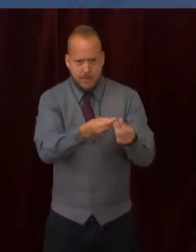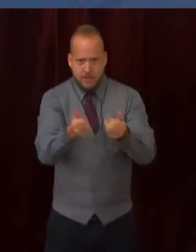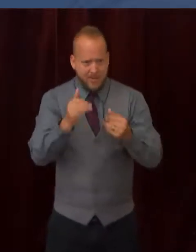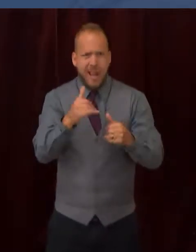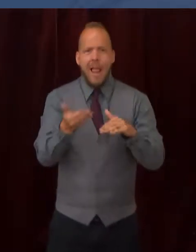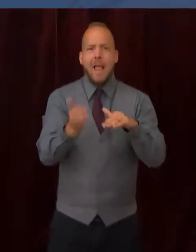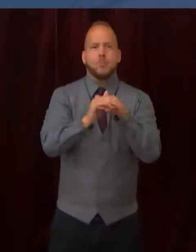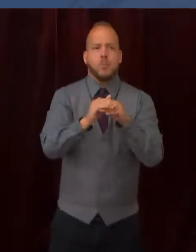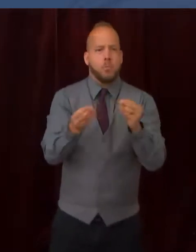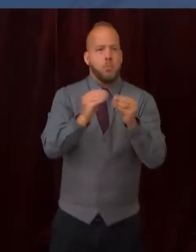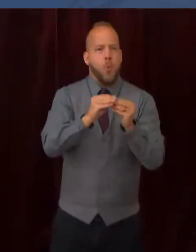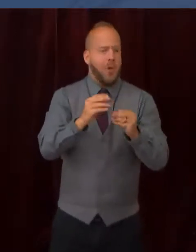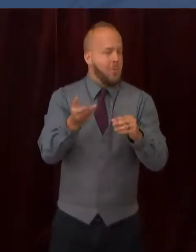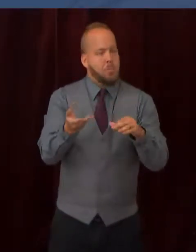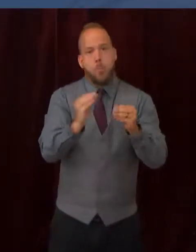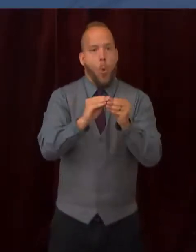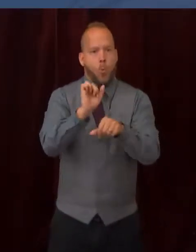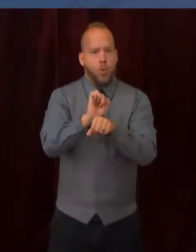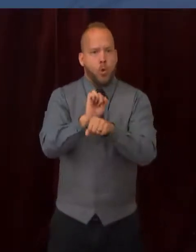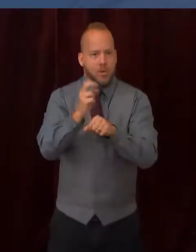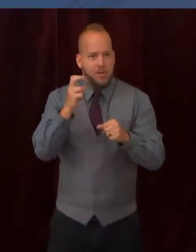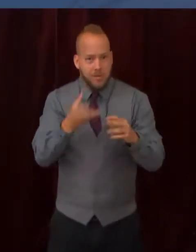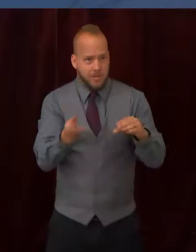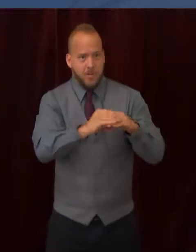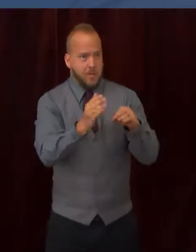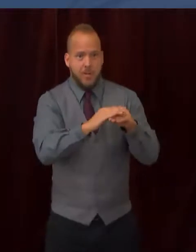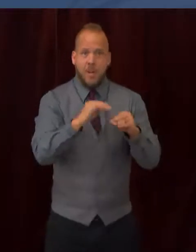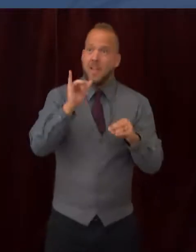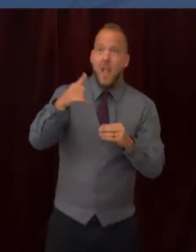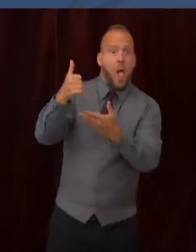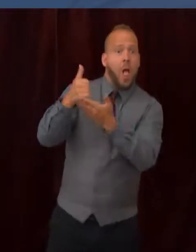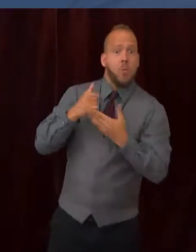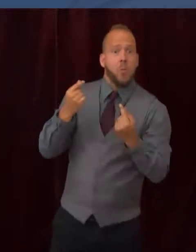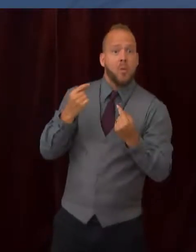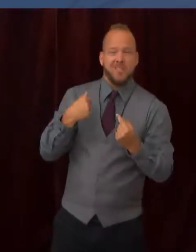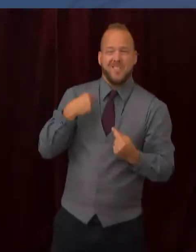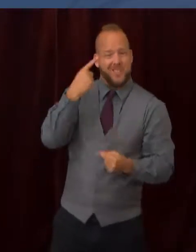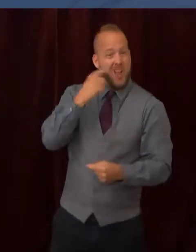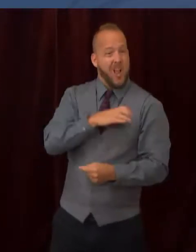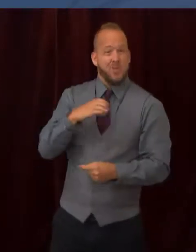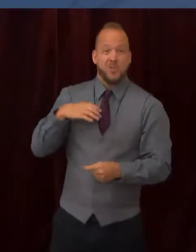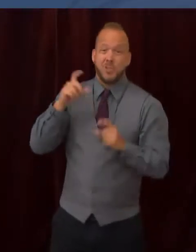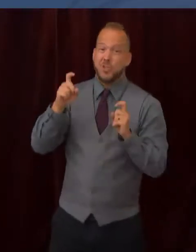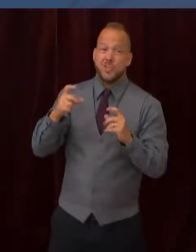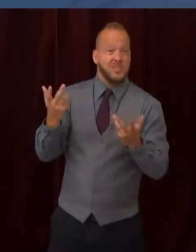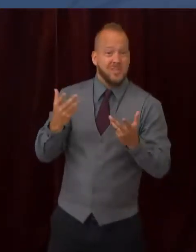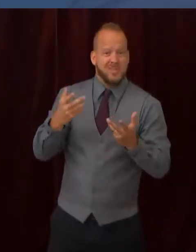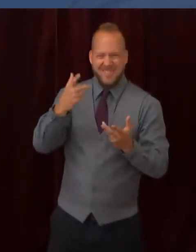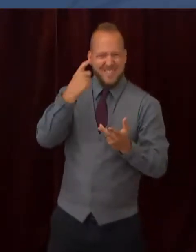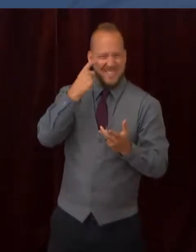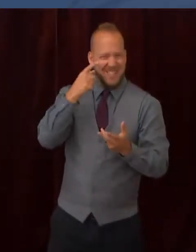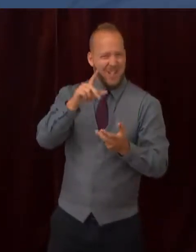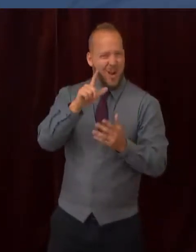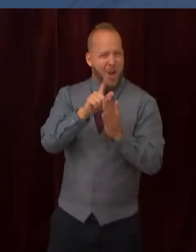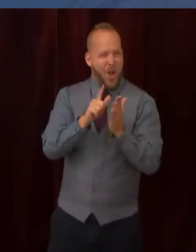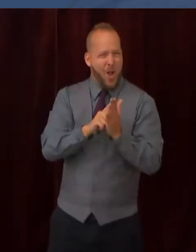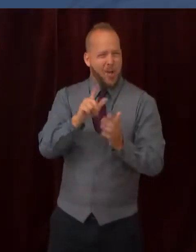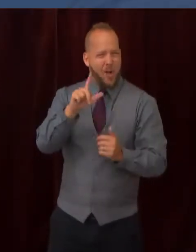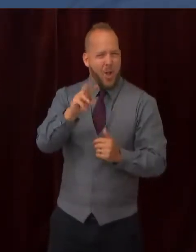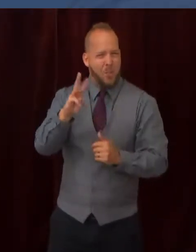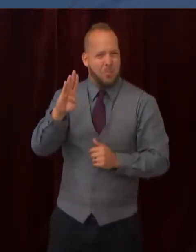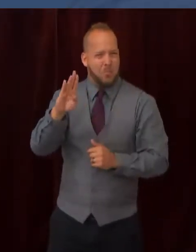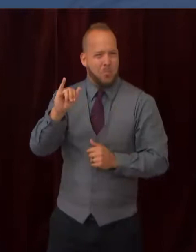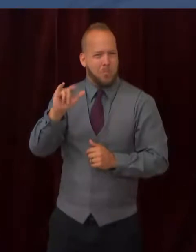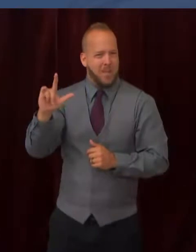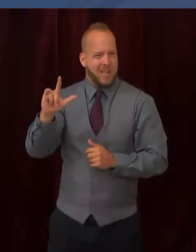of Representatives to help these local counties and states fill these giant holes we have in our